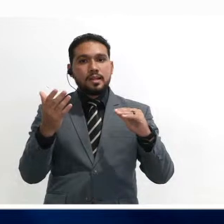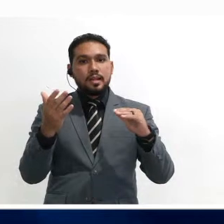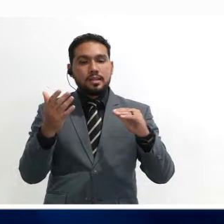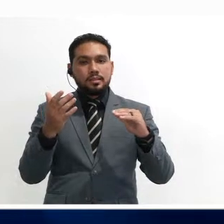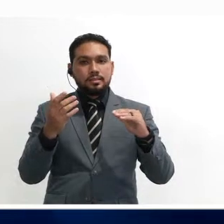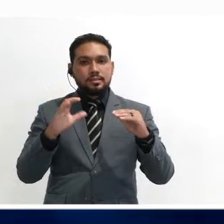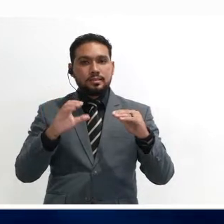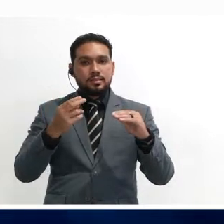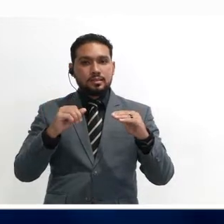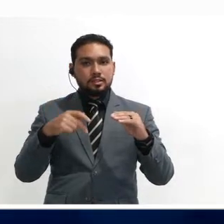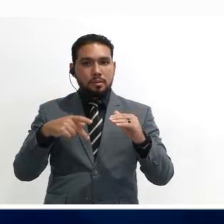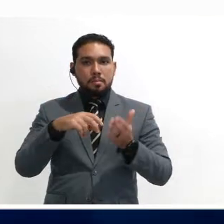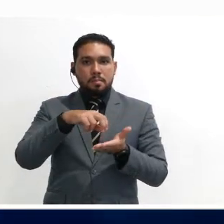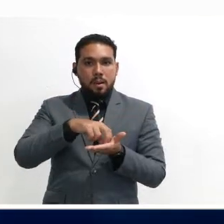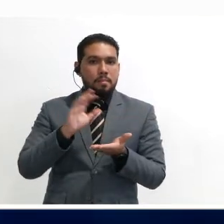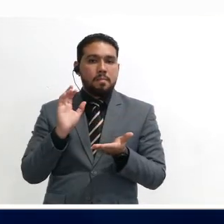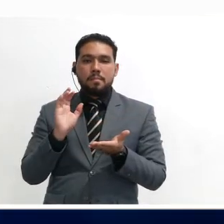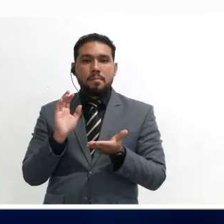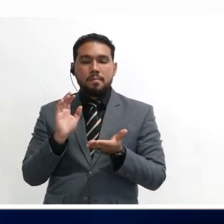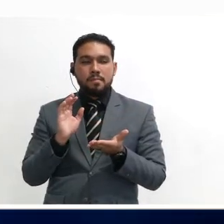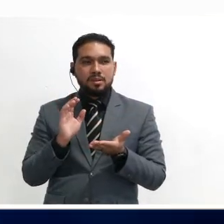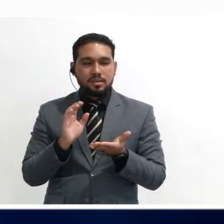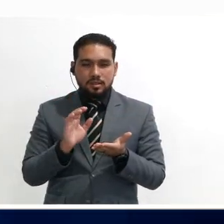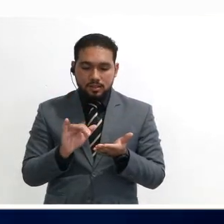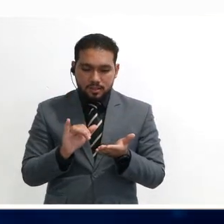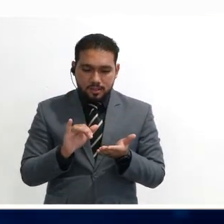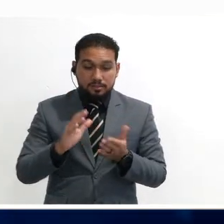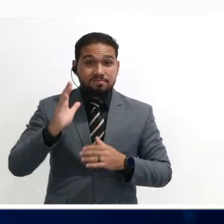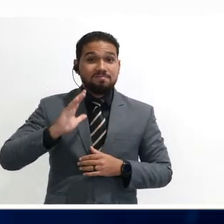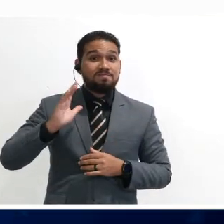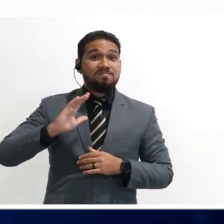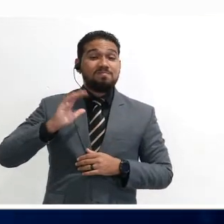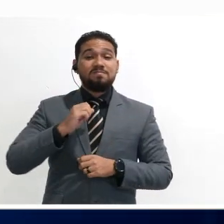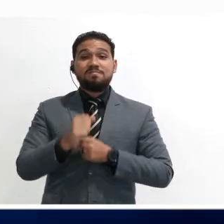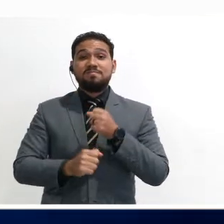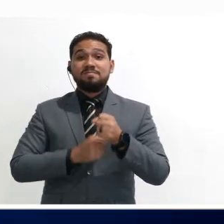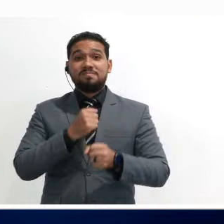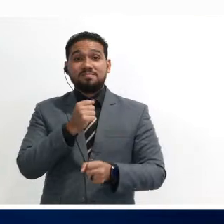So this started in 1998.